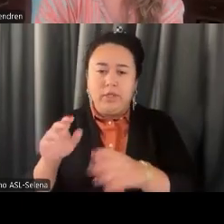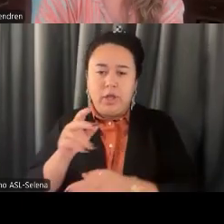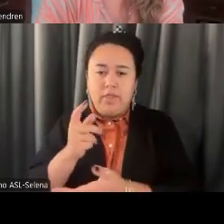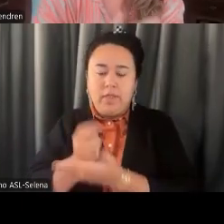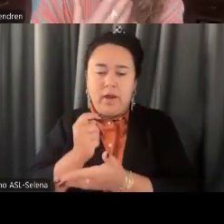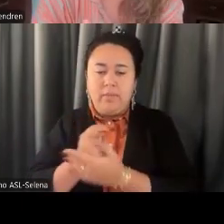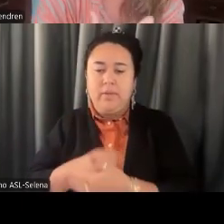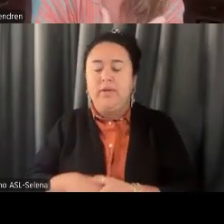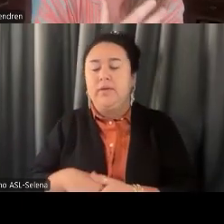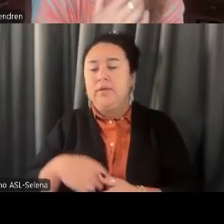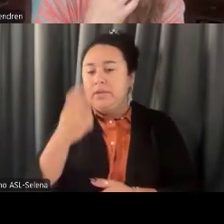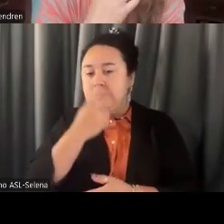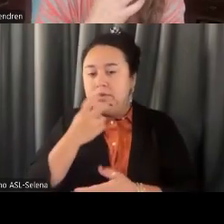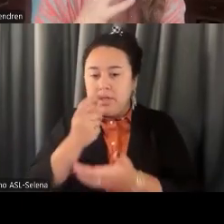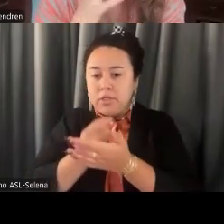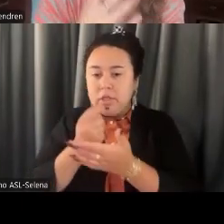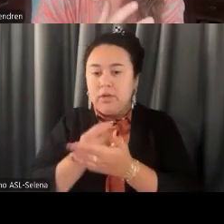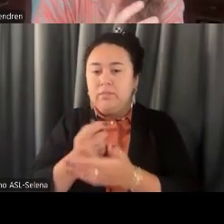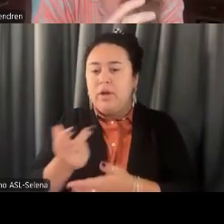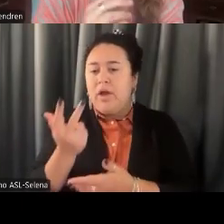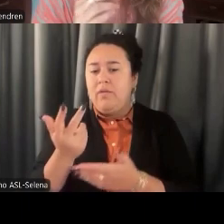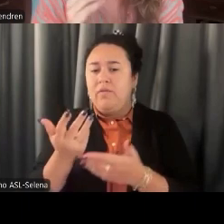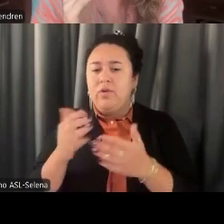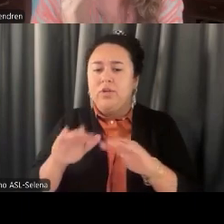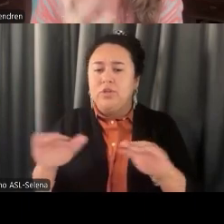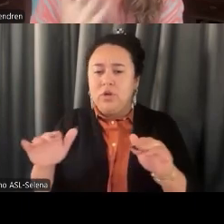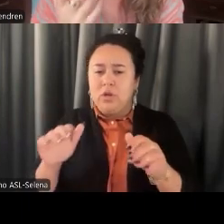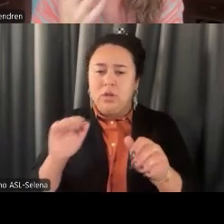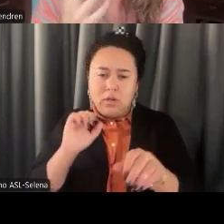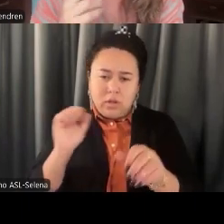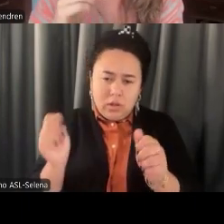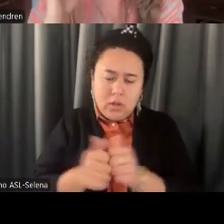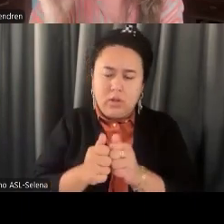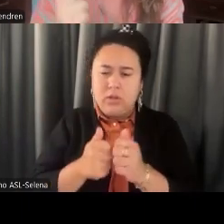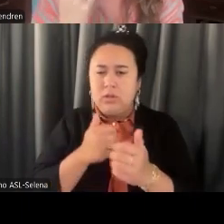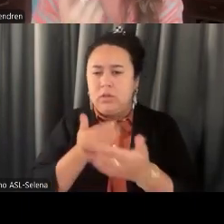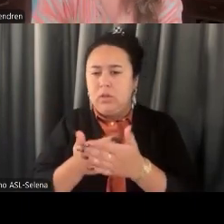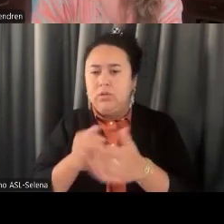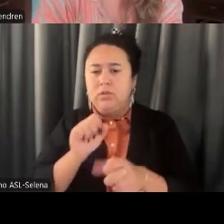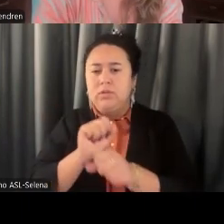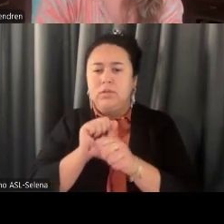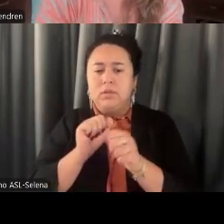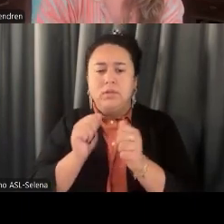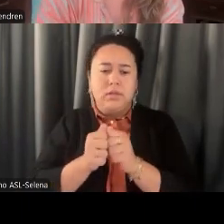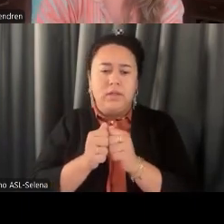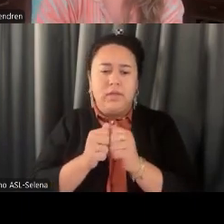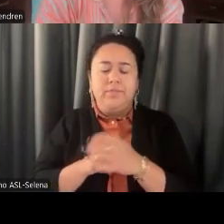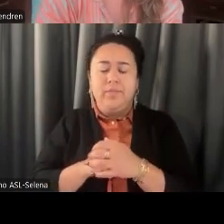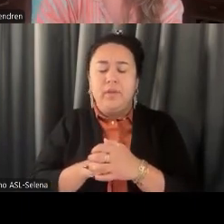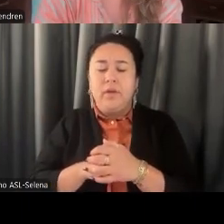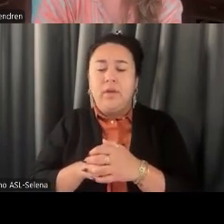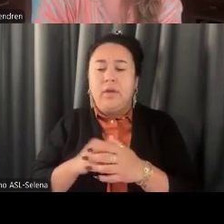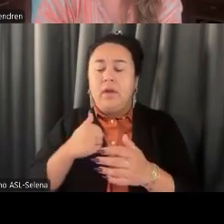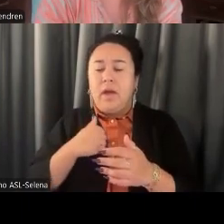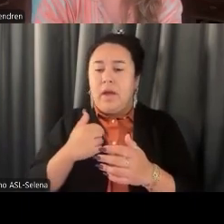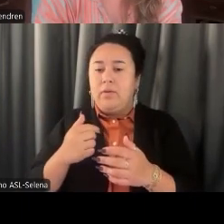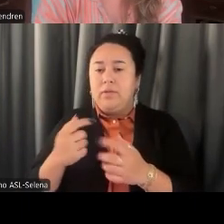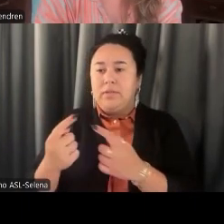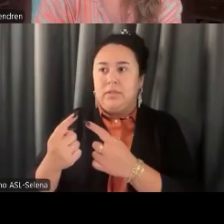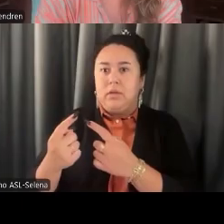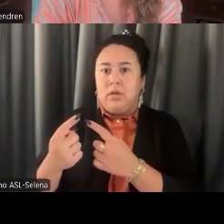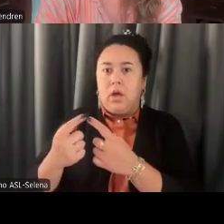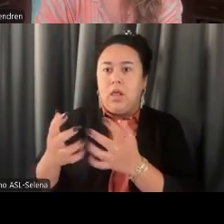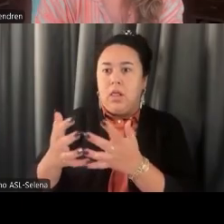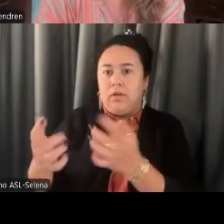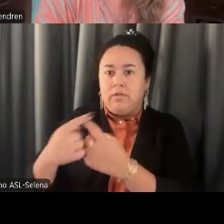together. So I was deep in a kind of life stage of interdependence and also waking up to disability matters for the first time in